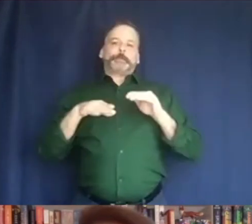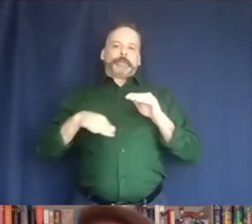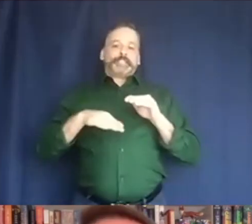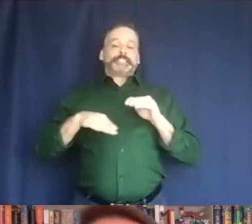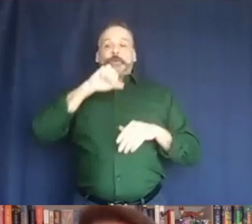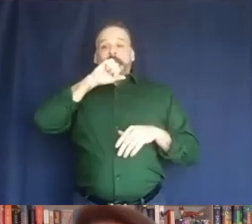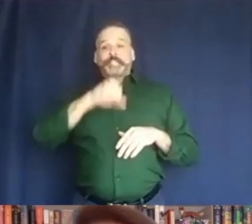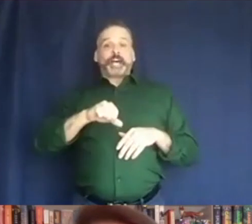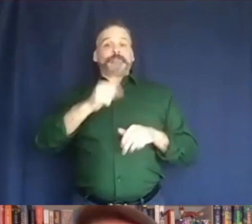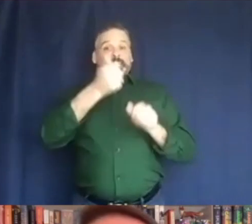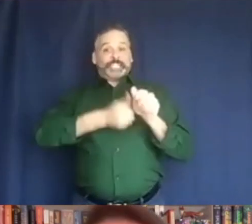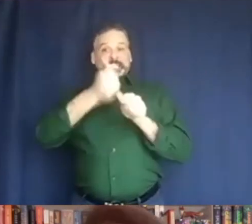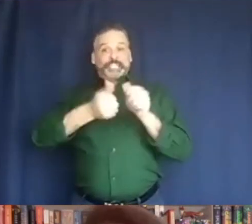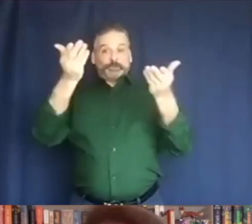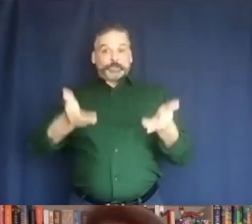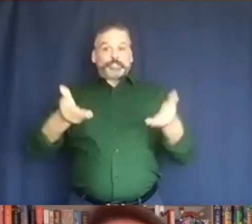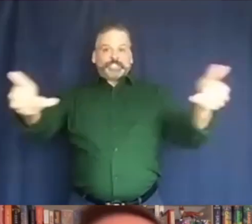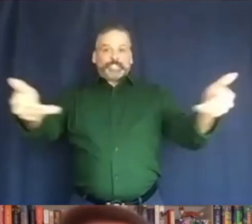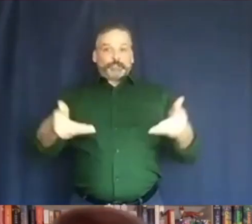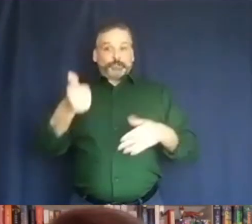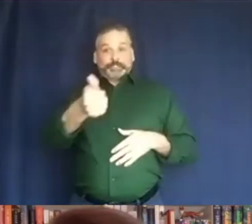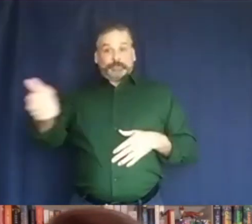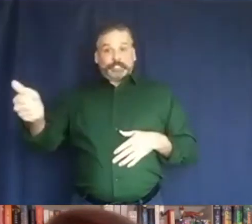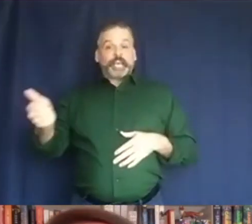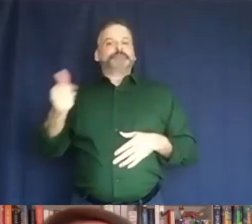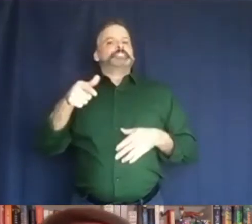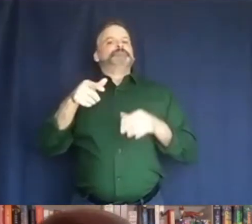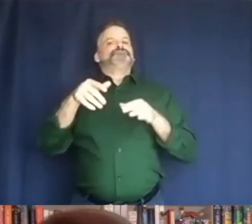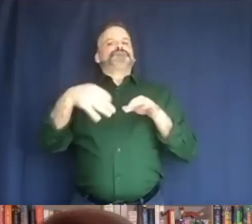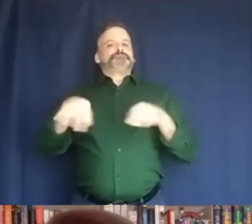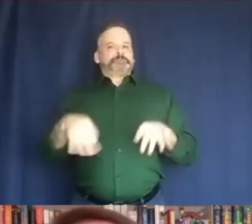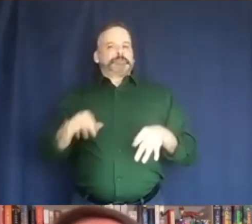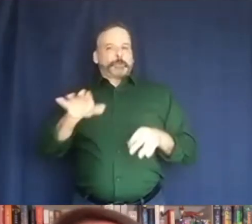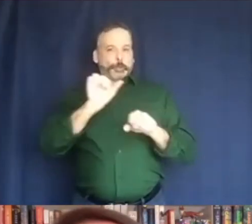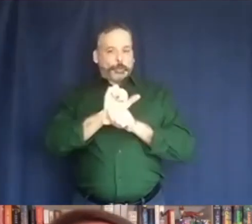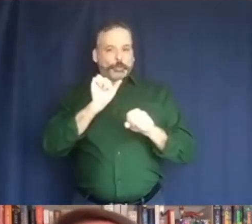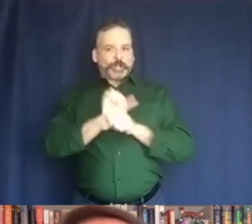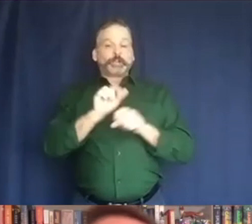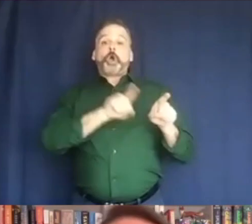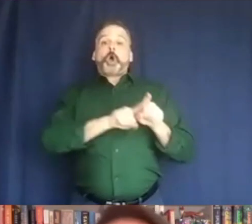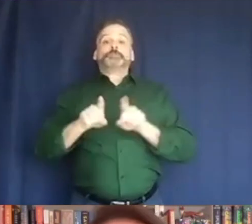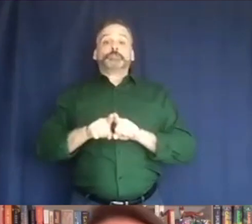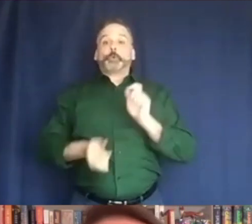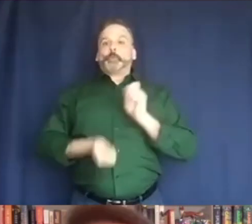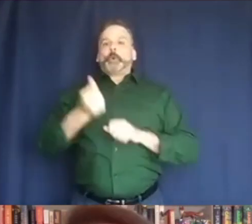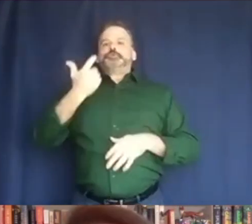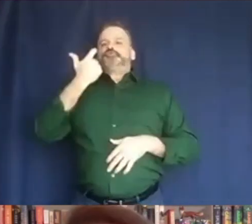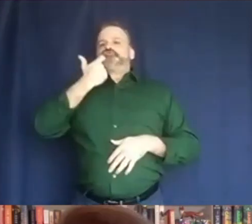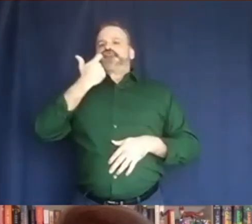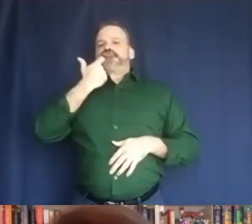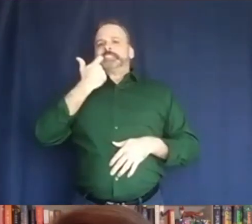to have all the panelists introduce themselves and just say a little bit about their work and also their most recent or